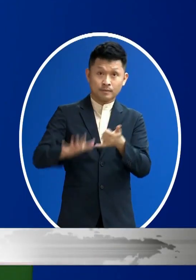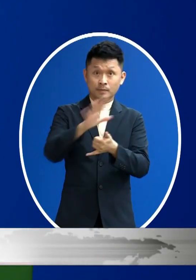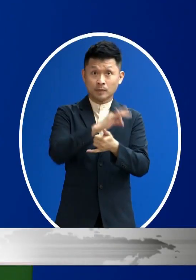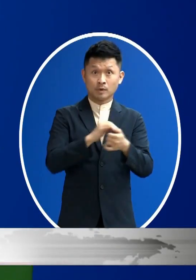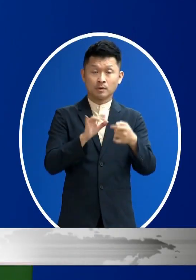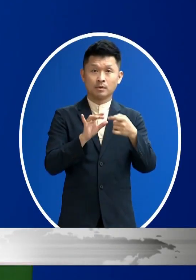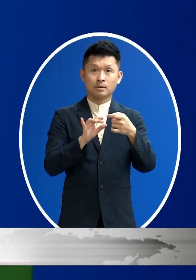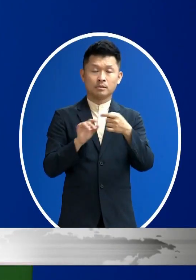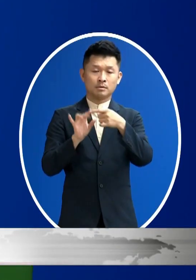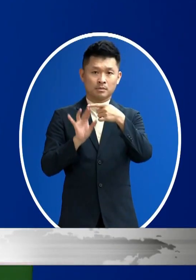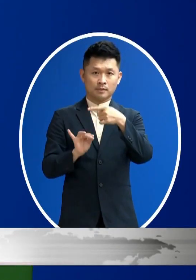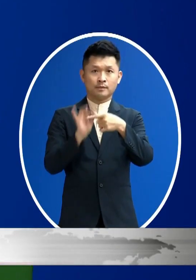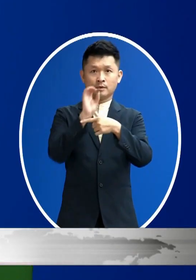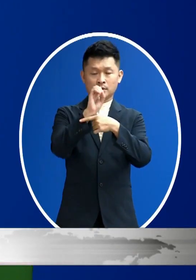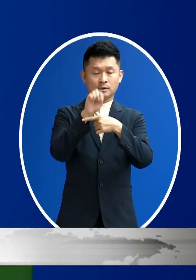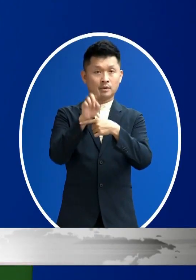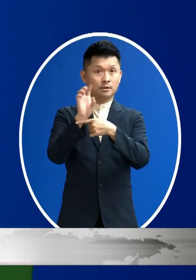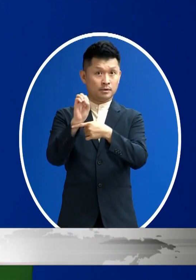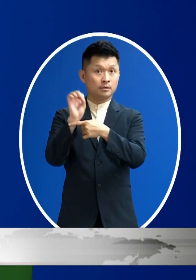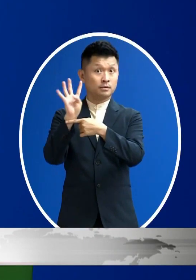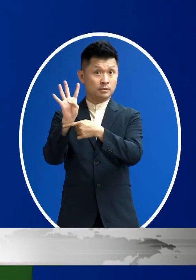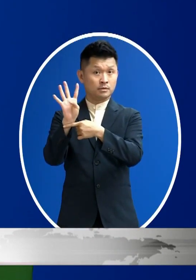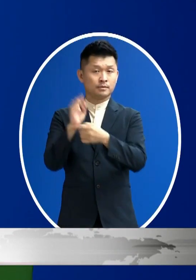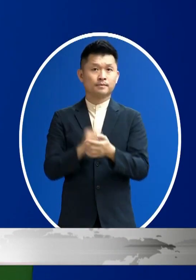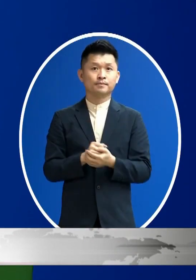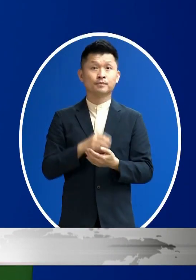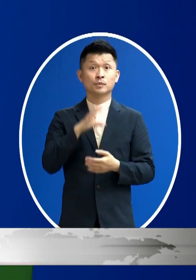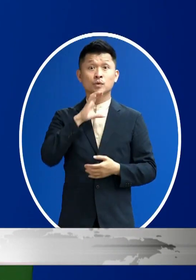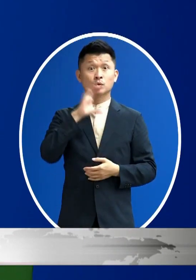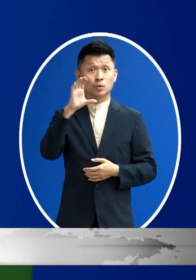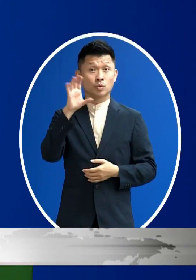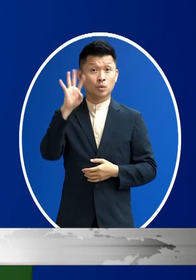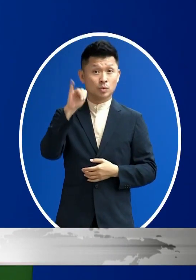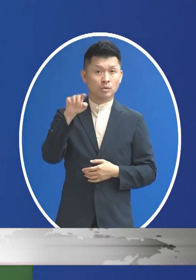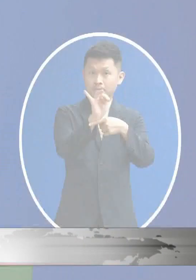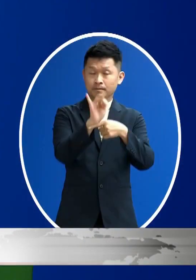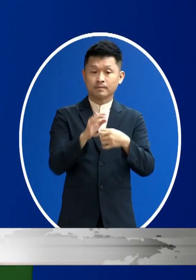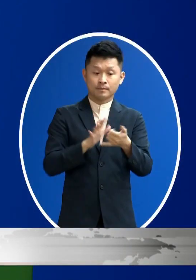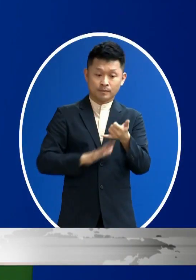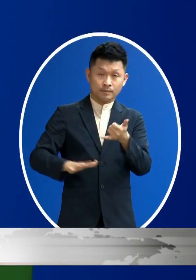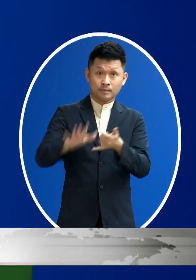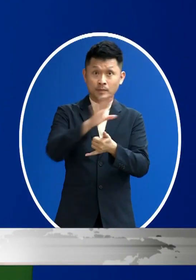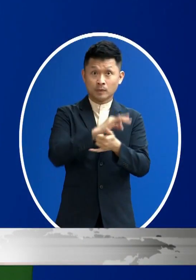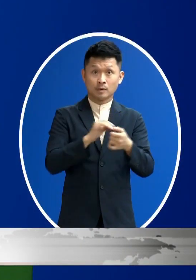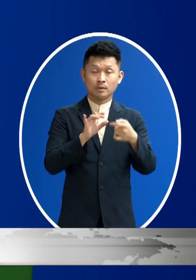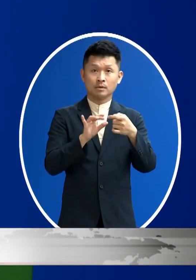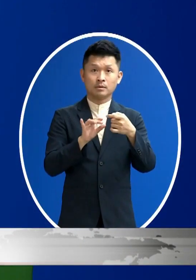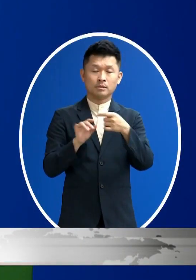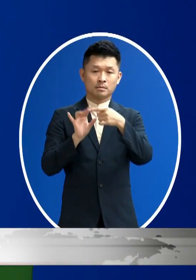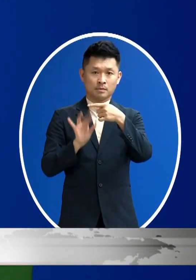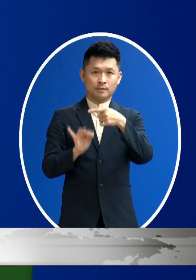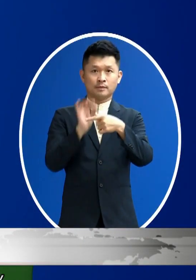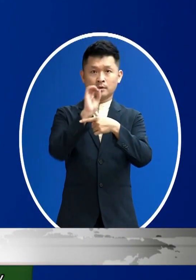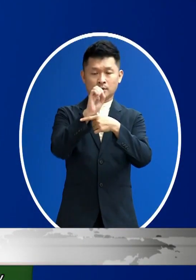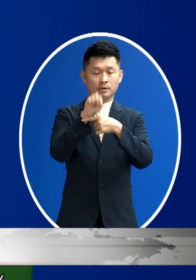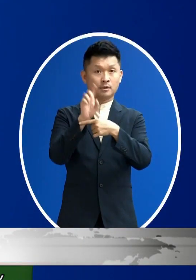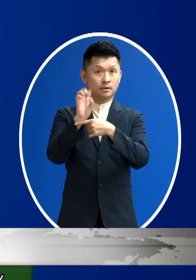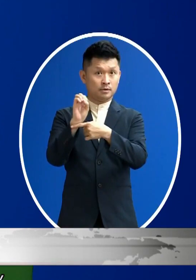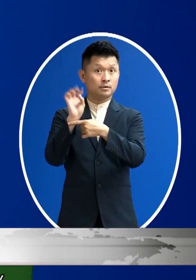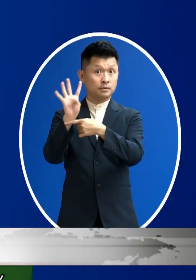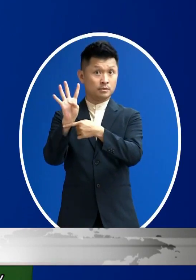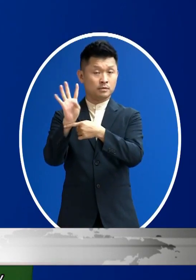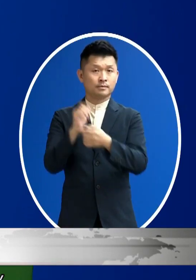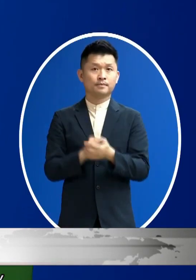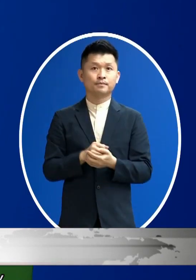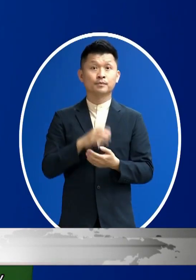80s, that figure was 4.7%. The mortality rate for the nation overall is 0.04%, but for patients in